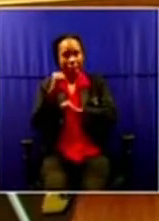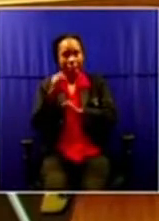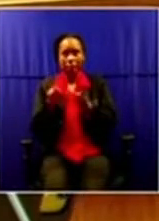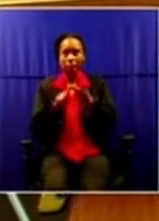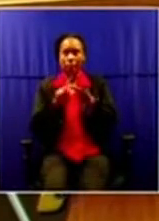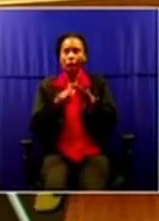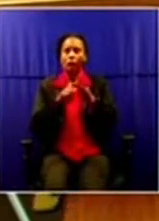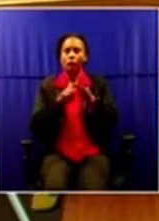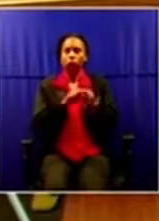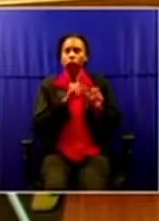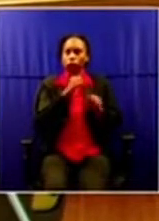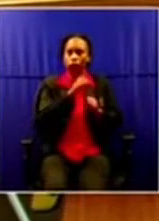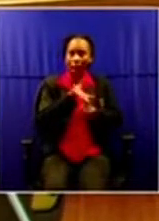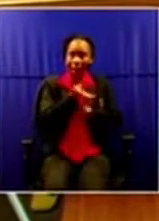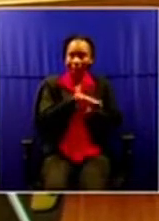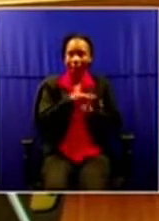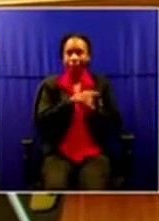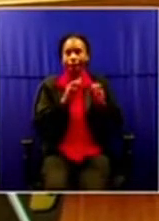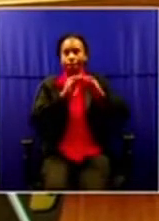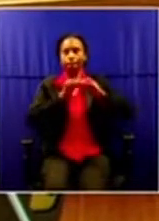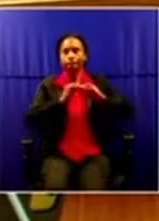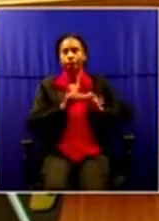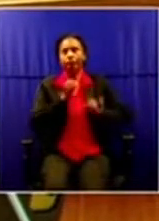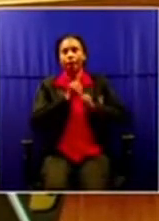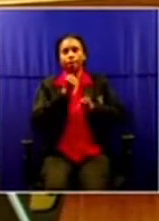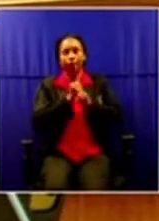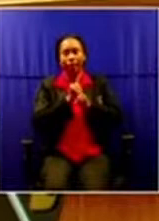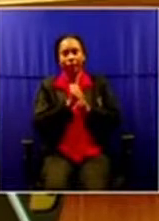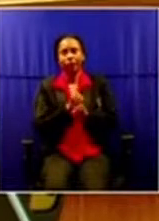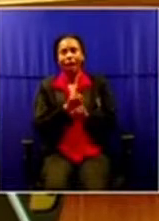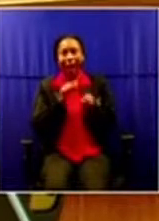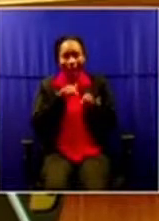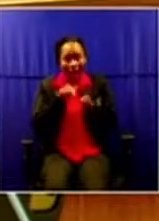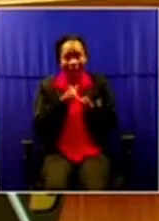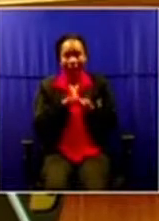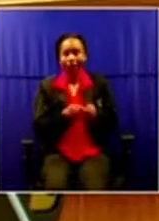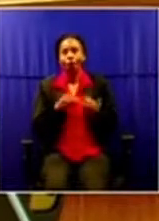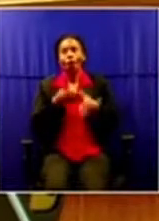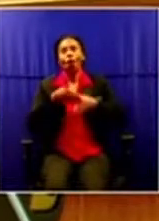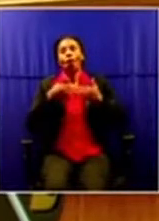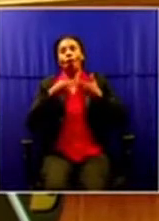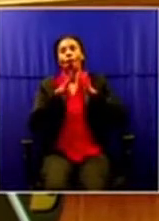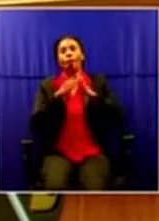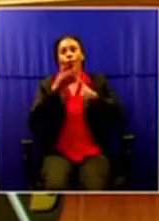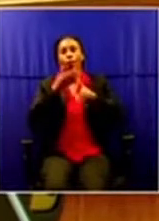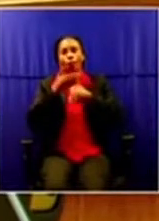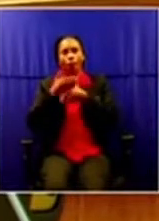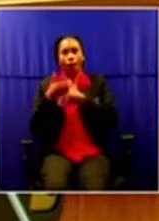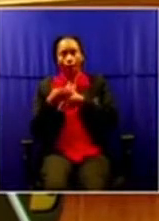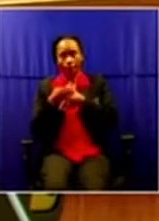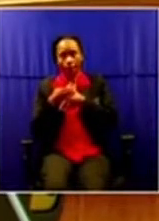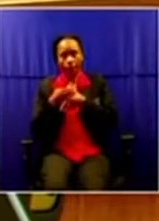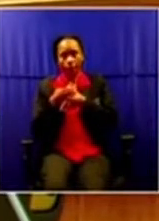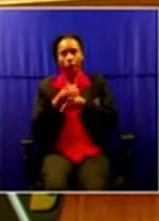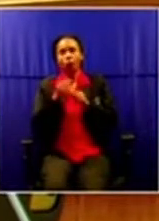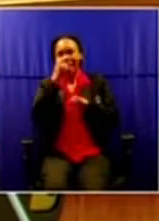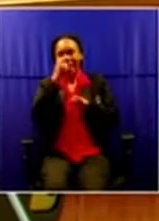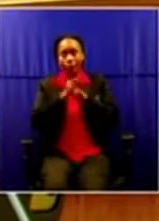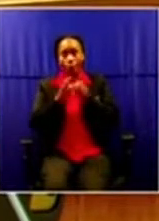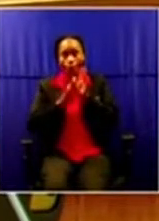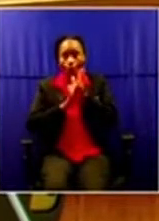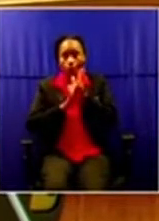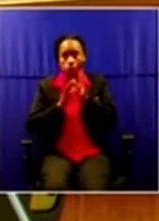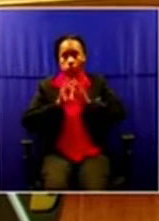jobs. I've asked the Minister of Higher Education and Innovation to put together a team